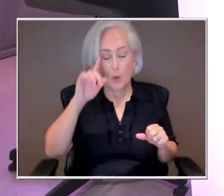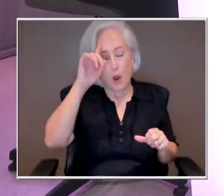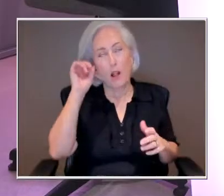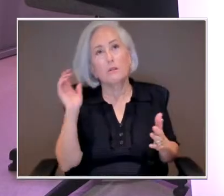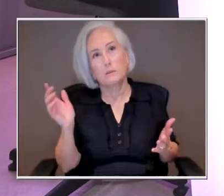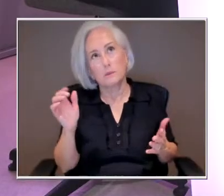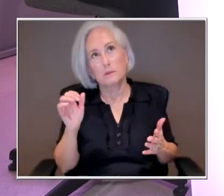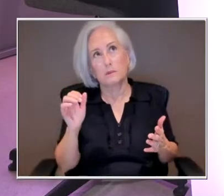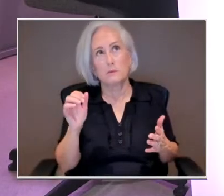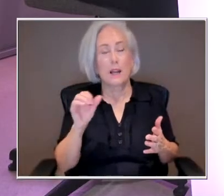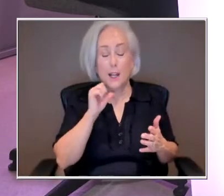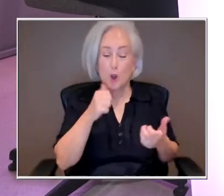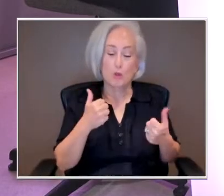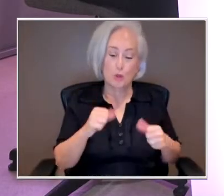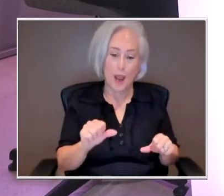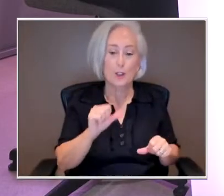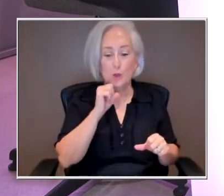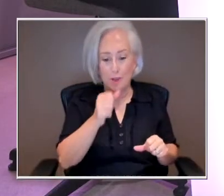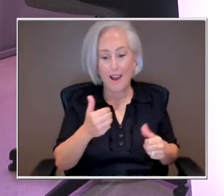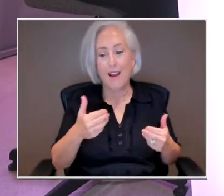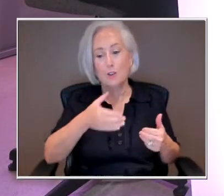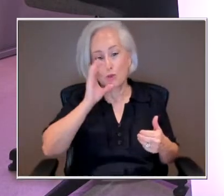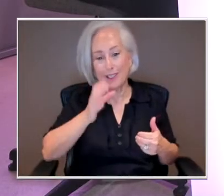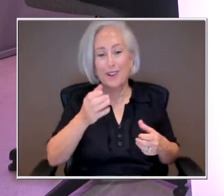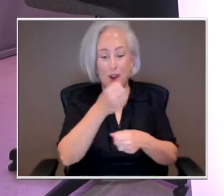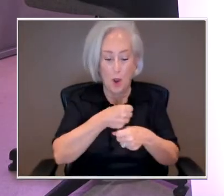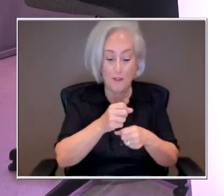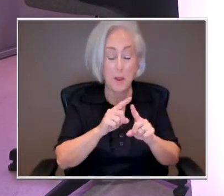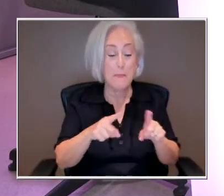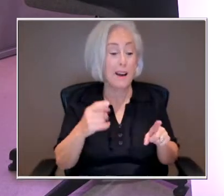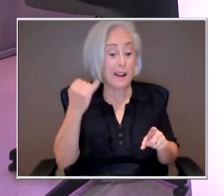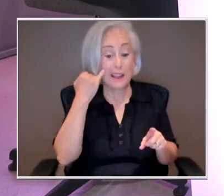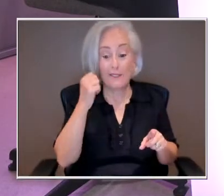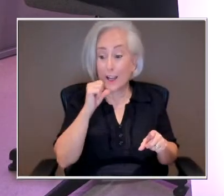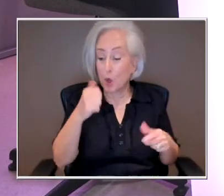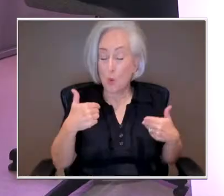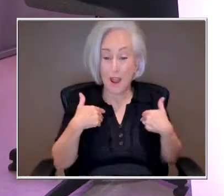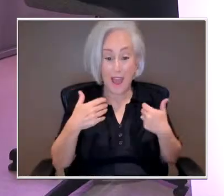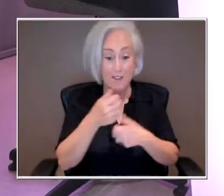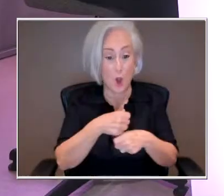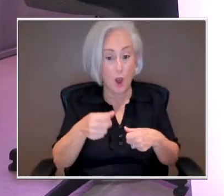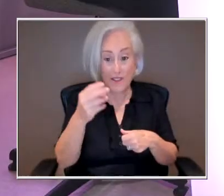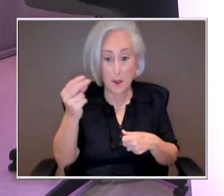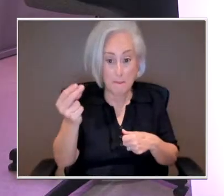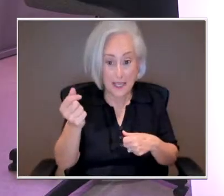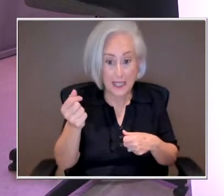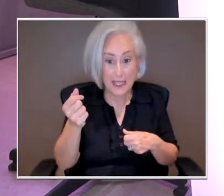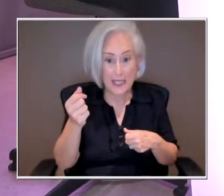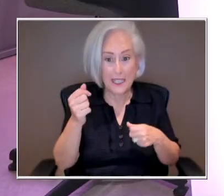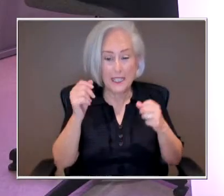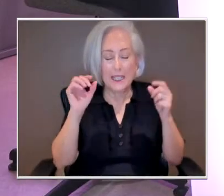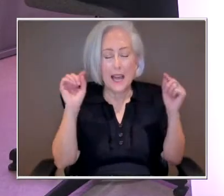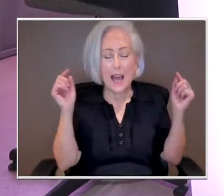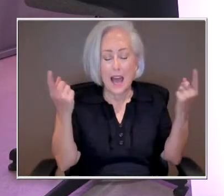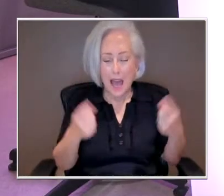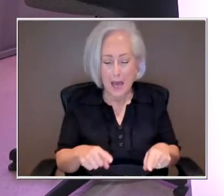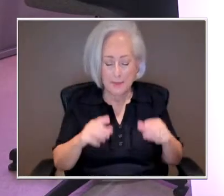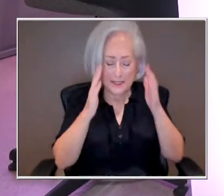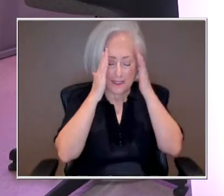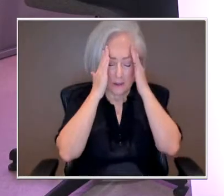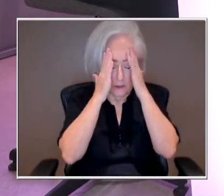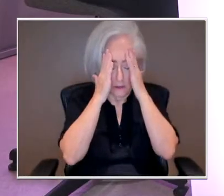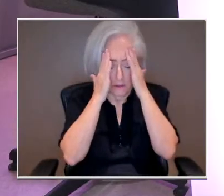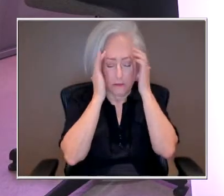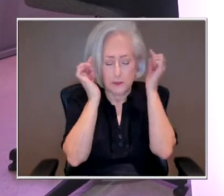have coffee, but if there's a day where it doesn't happen right away, you get that headache and that splitting headache. So do you